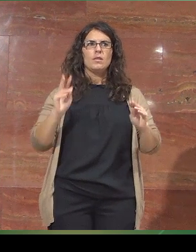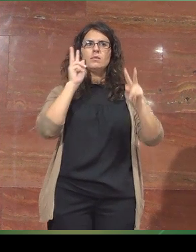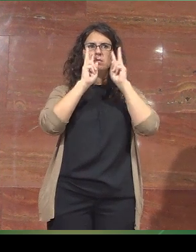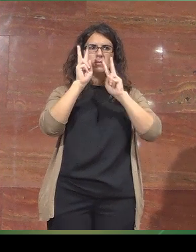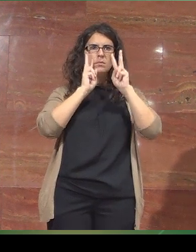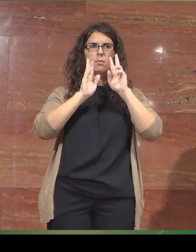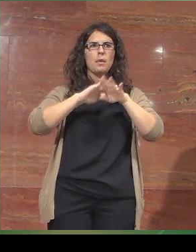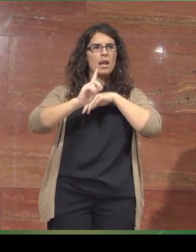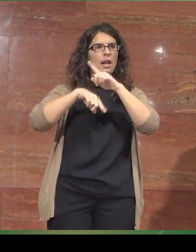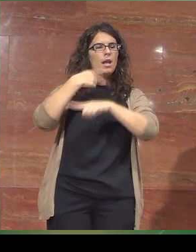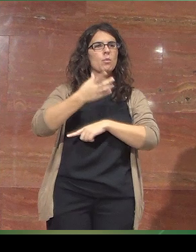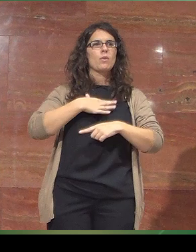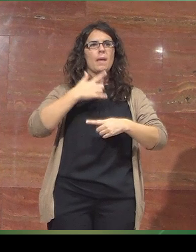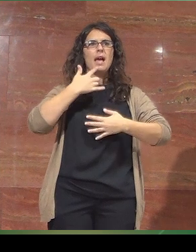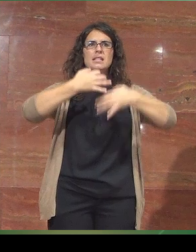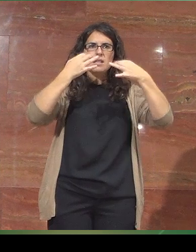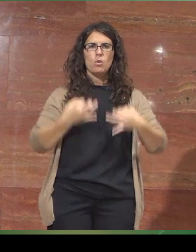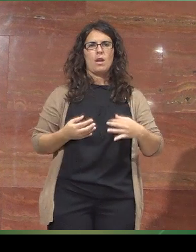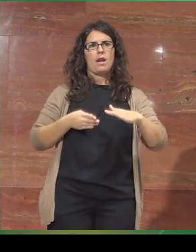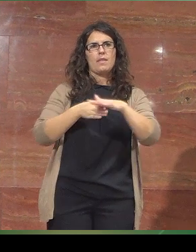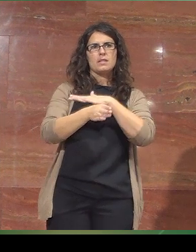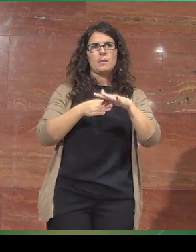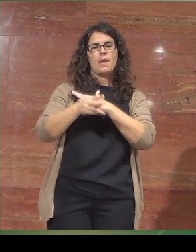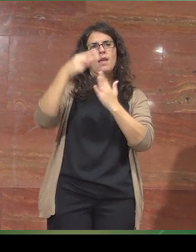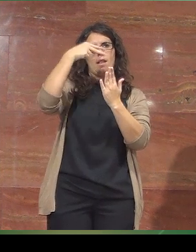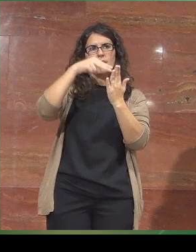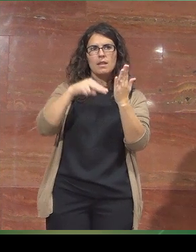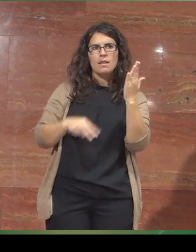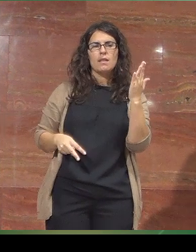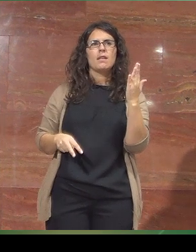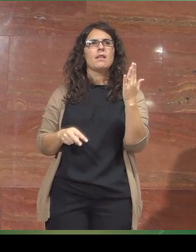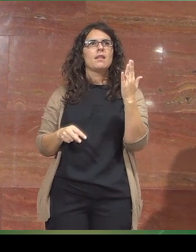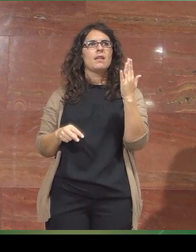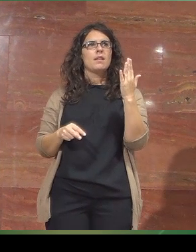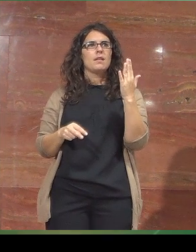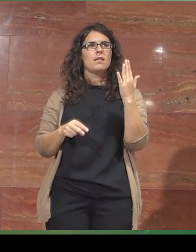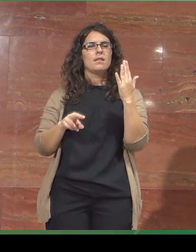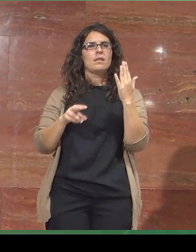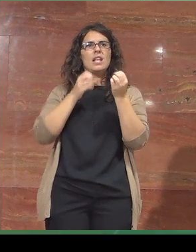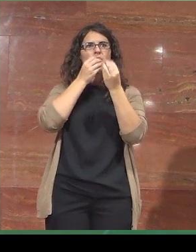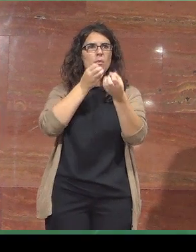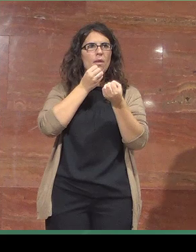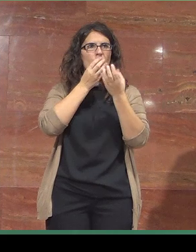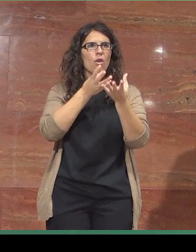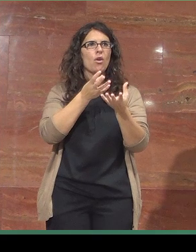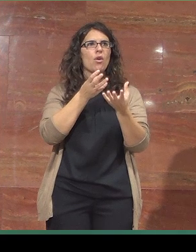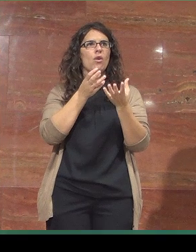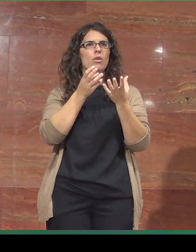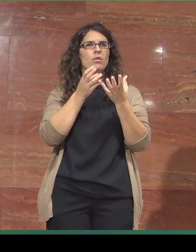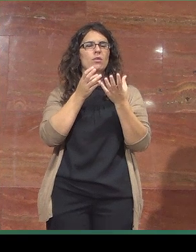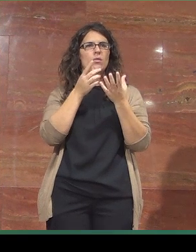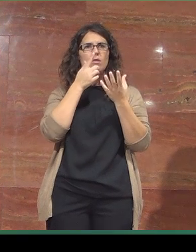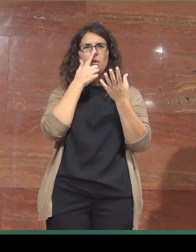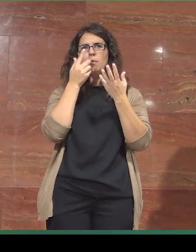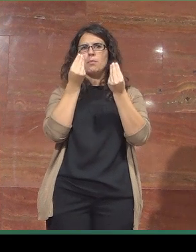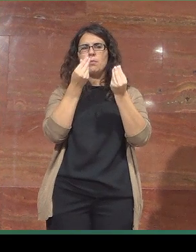big category there. Wayfinding that Richard was talking about, service information, and then we have perception, sense of